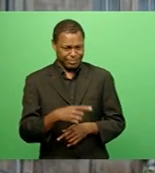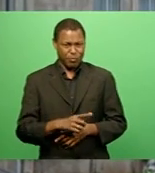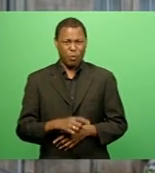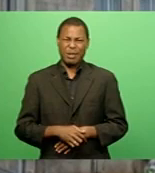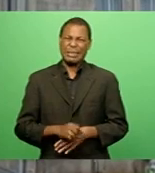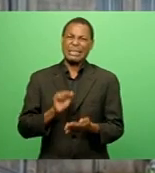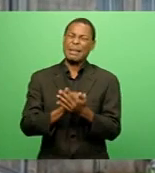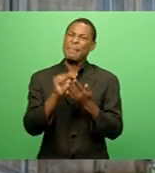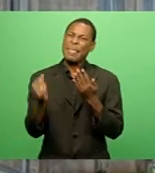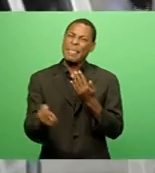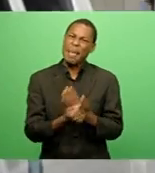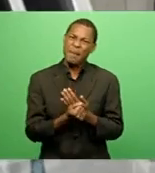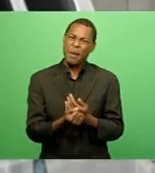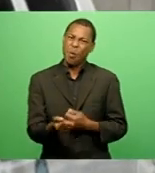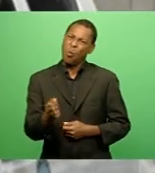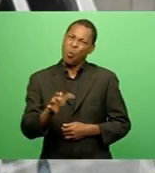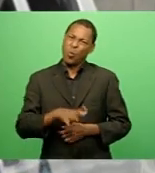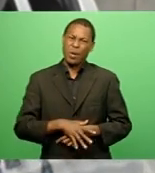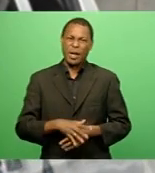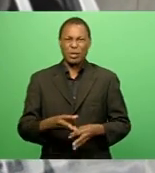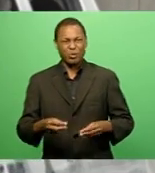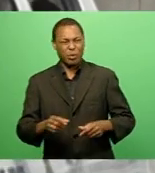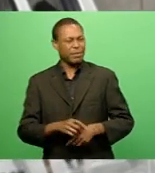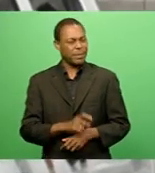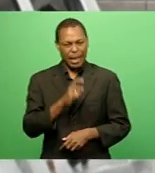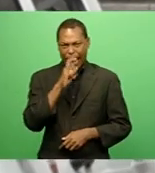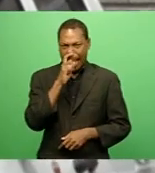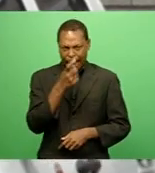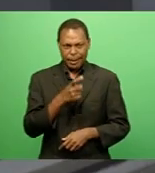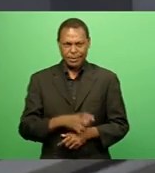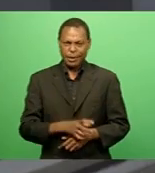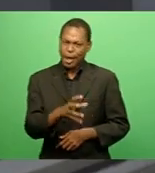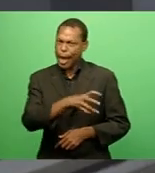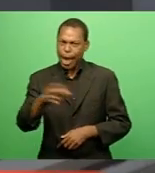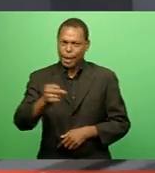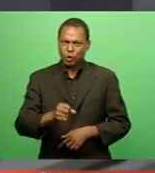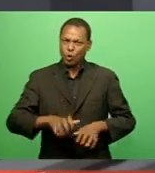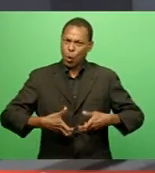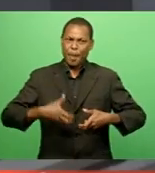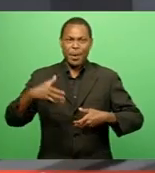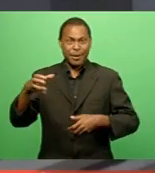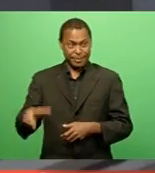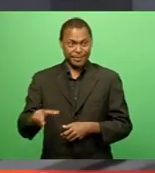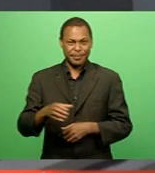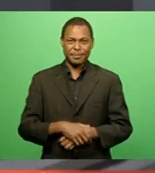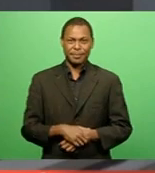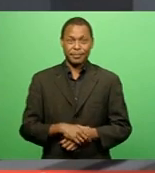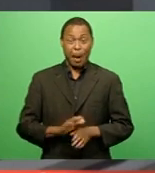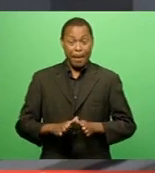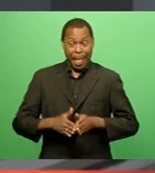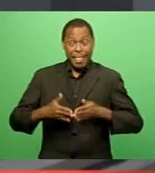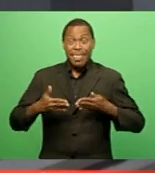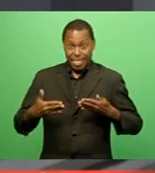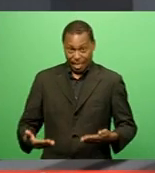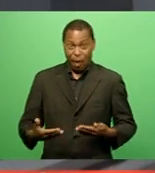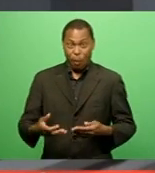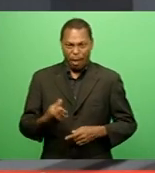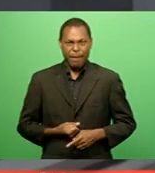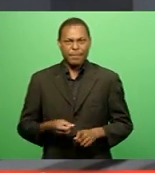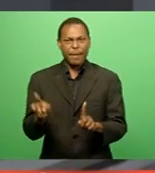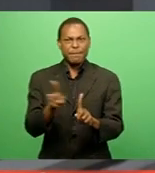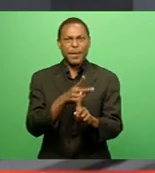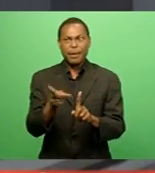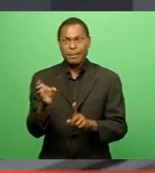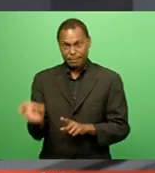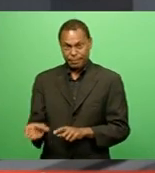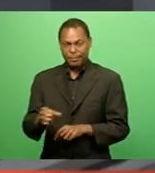September as they were not able to locate the complainant. The state has managed to locate the alleged victim and the businessman